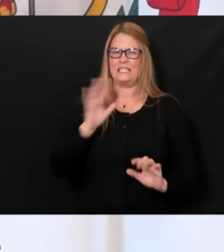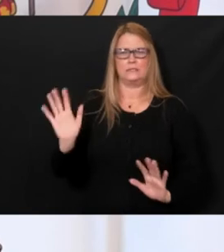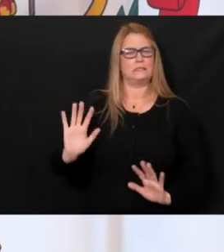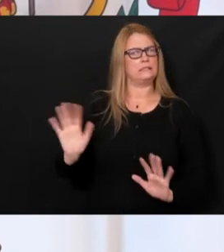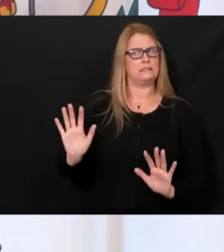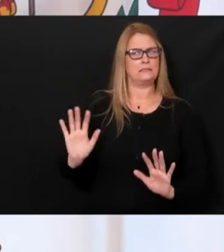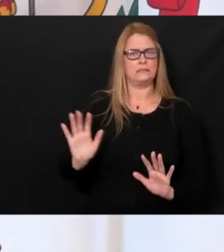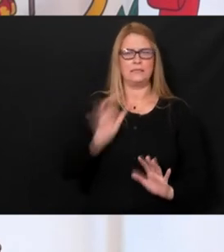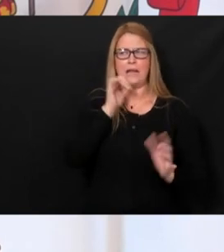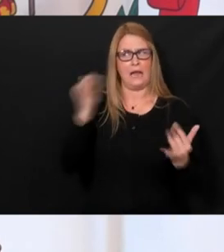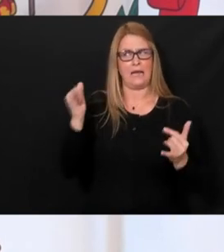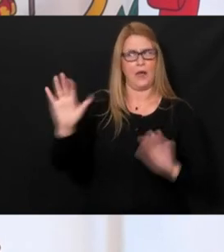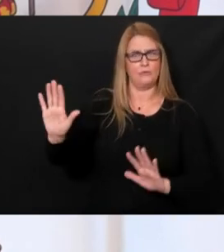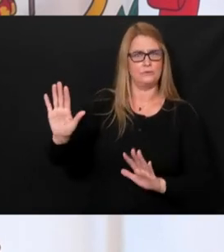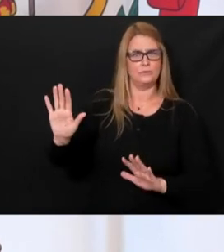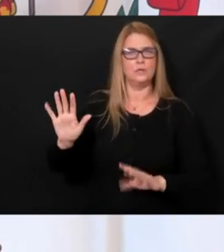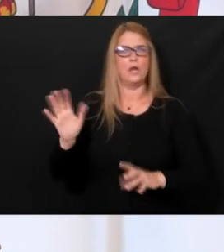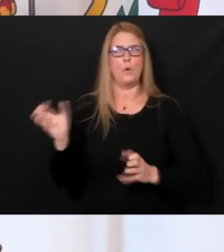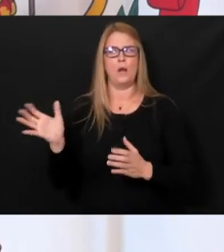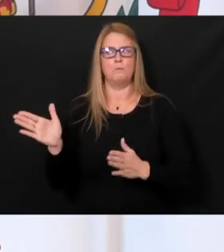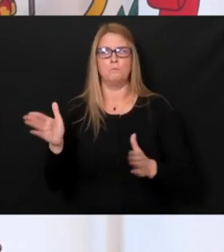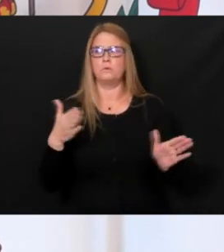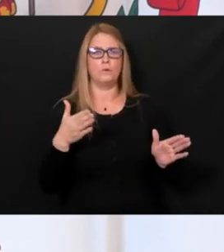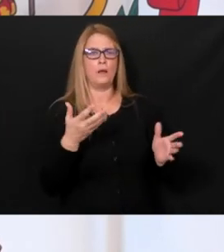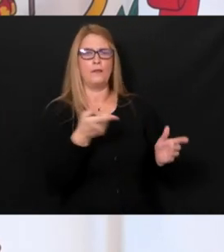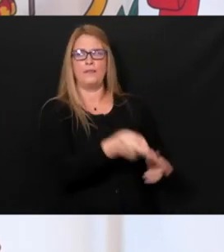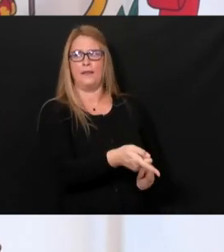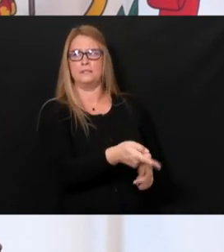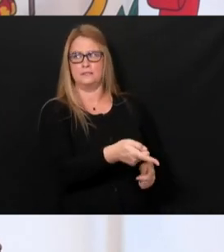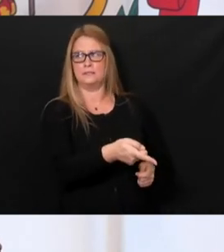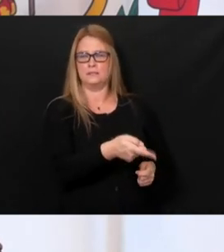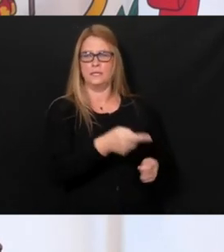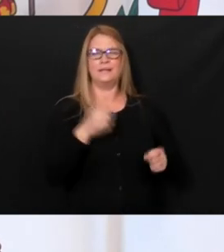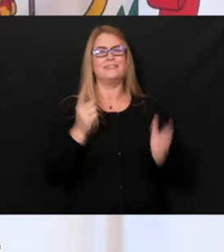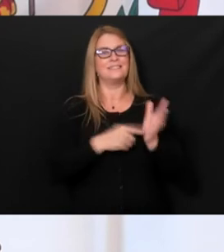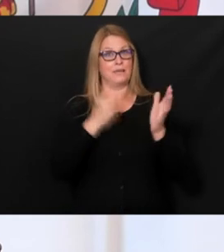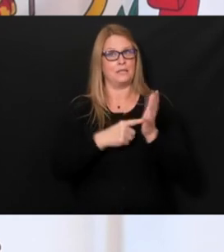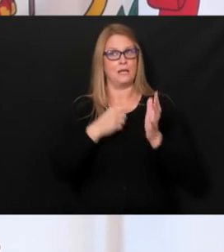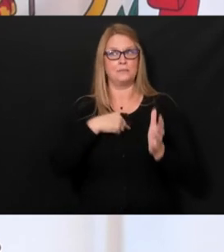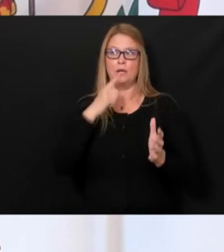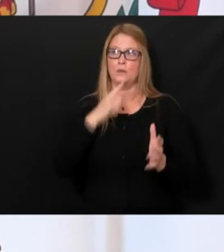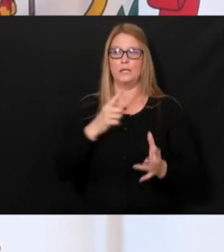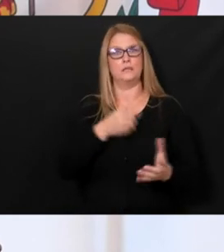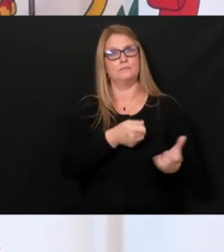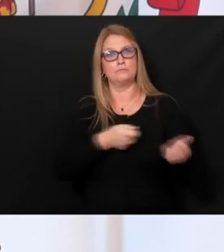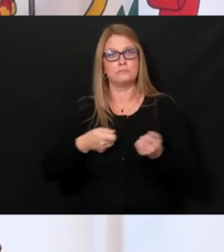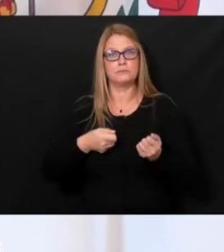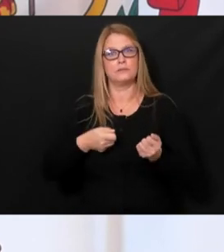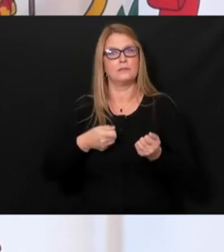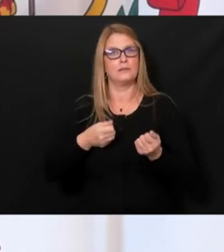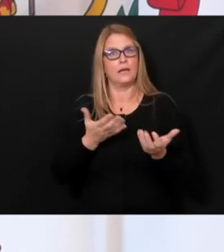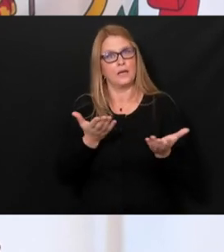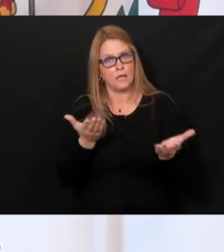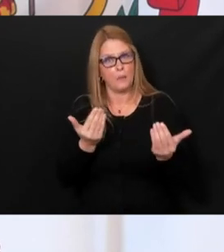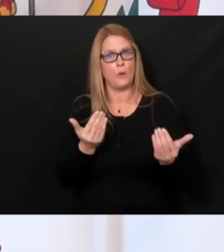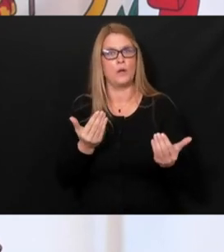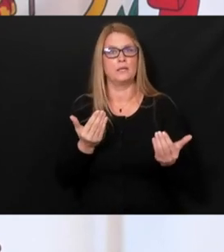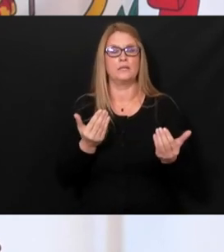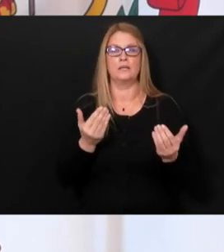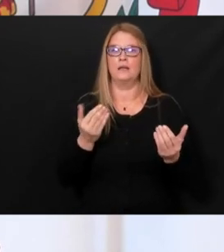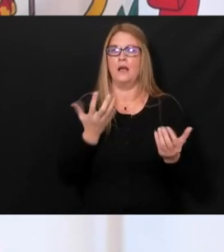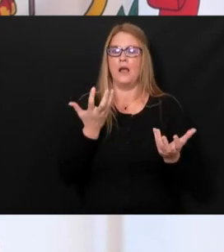that. We're going to do this. And there's times that I've had to push really, really, really hard on them to absolutely give up any